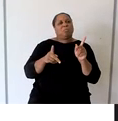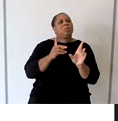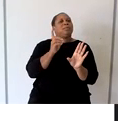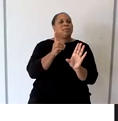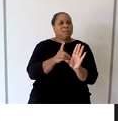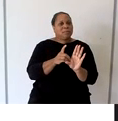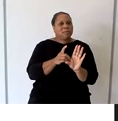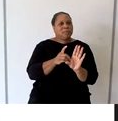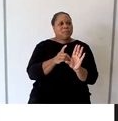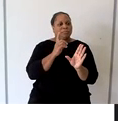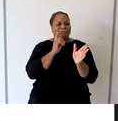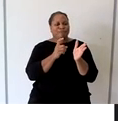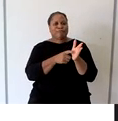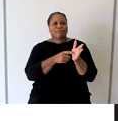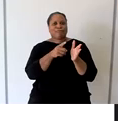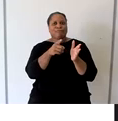are seen